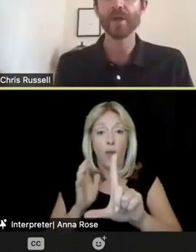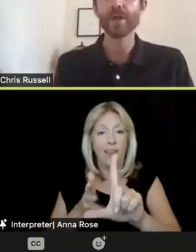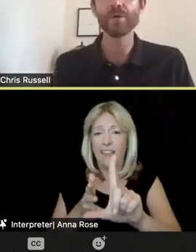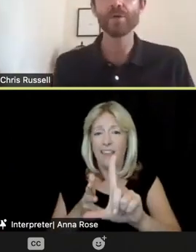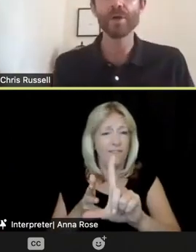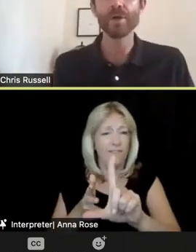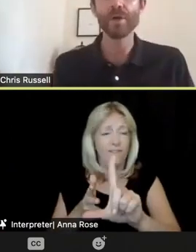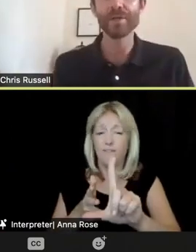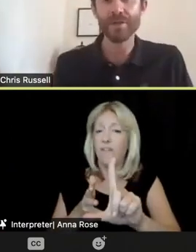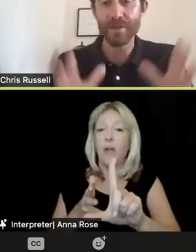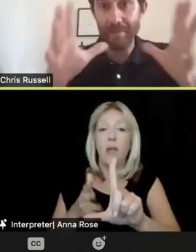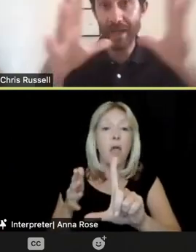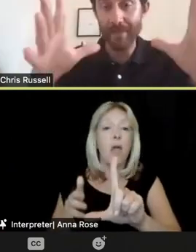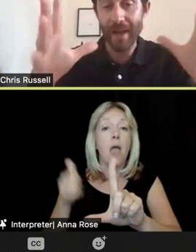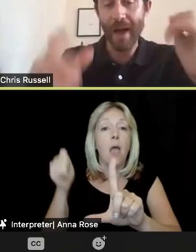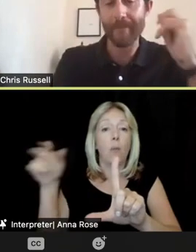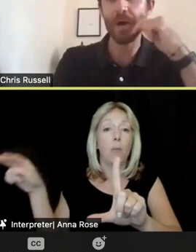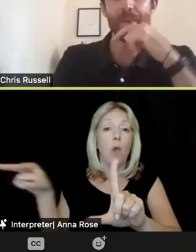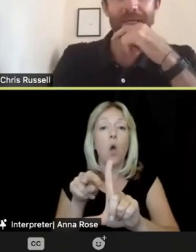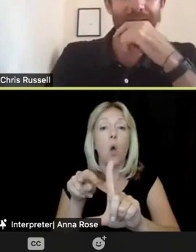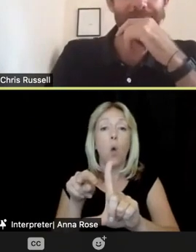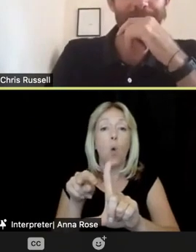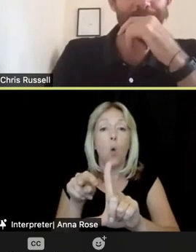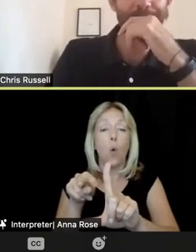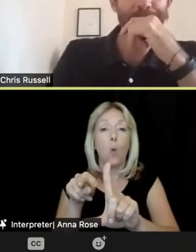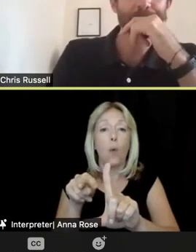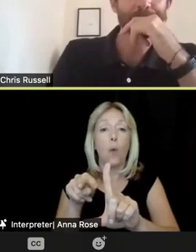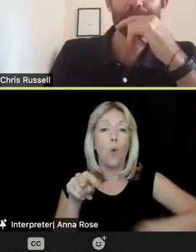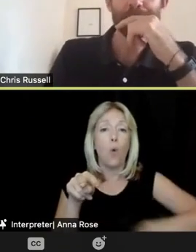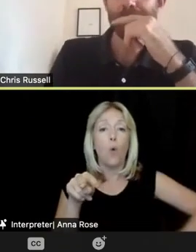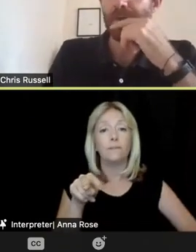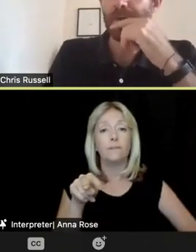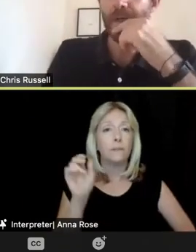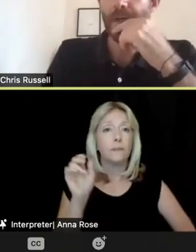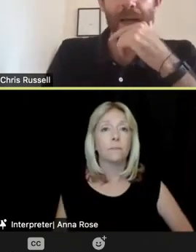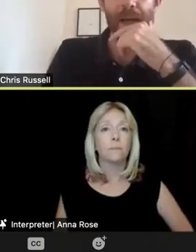area. It's just making it pop out basically.